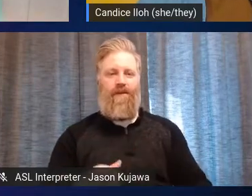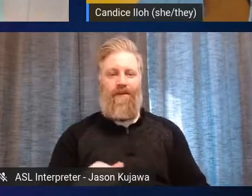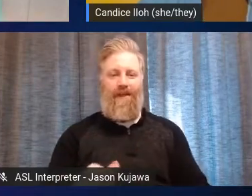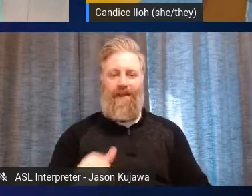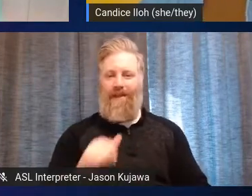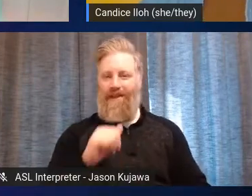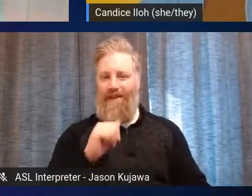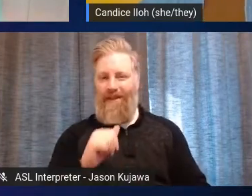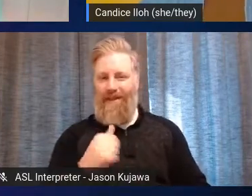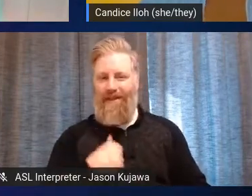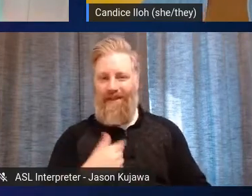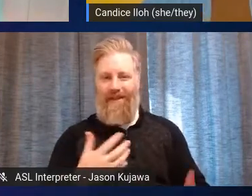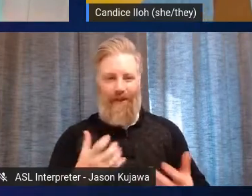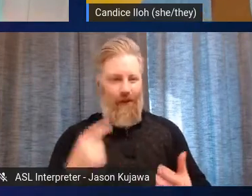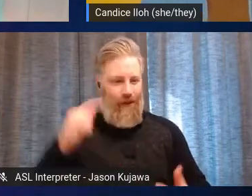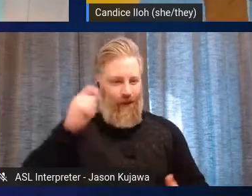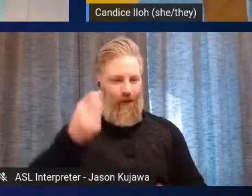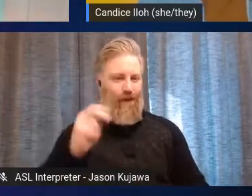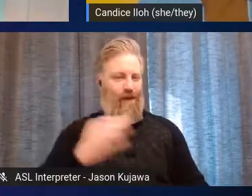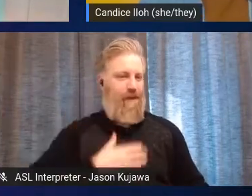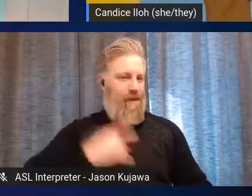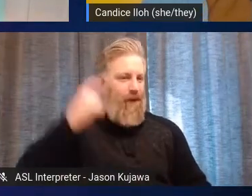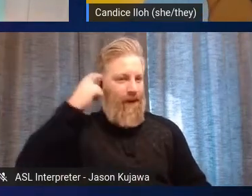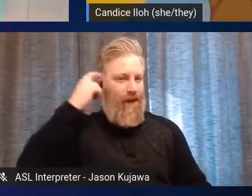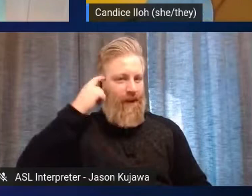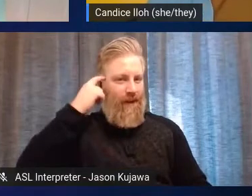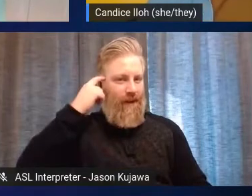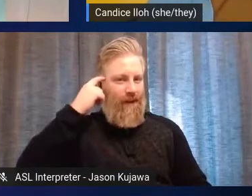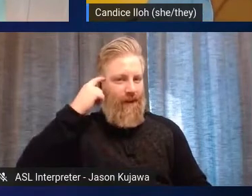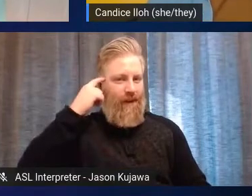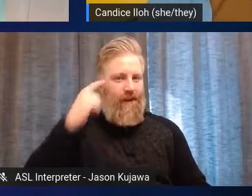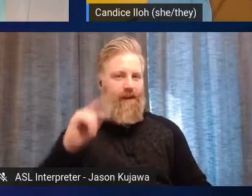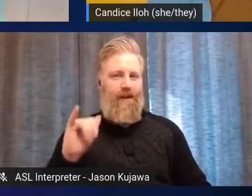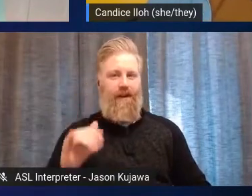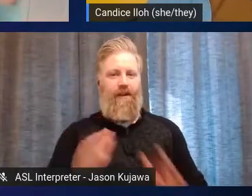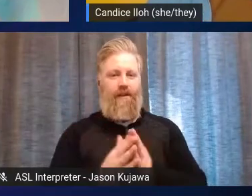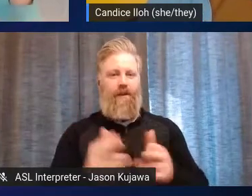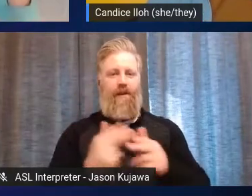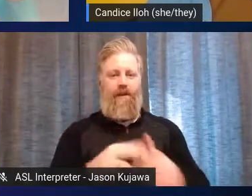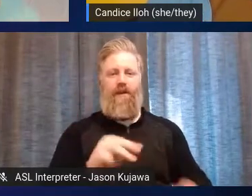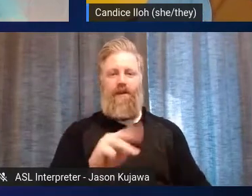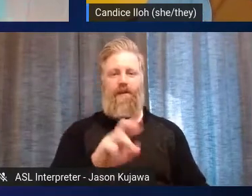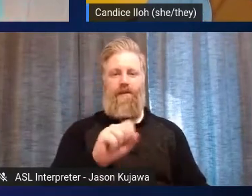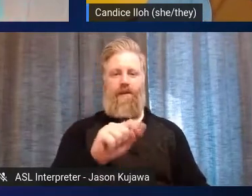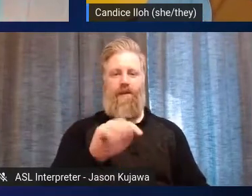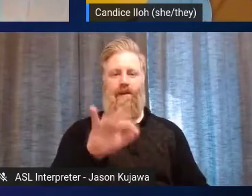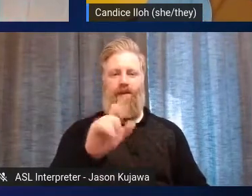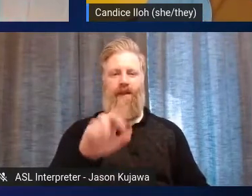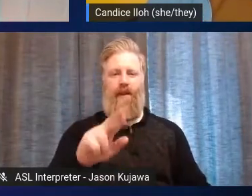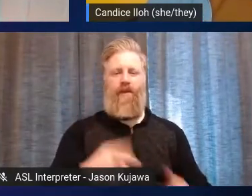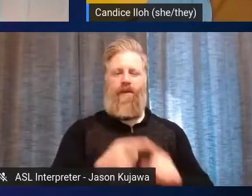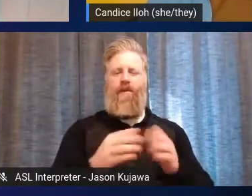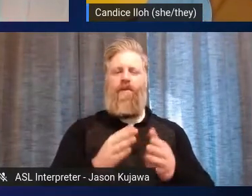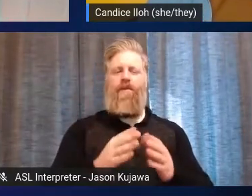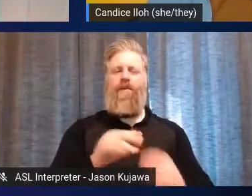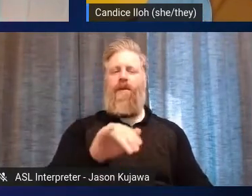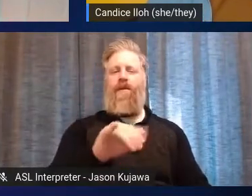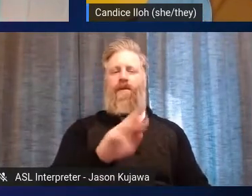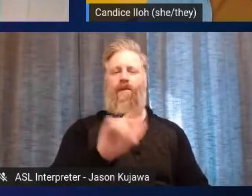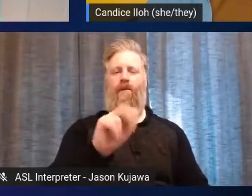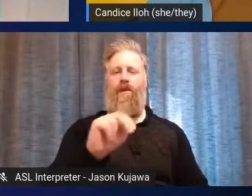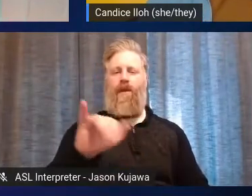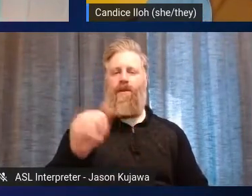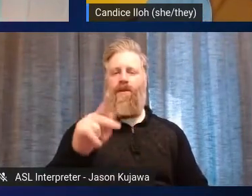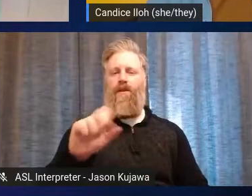that really turned my brain on was a book called Moss Flower by Brian Jakes, which also features